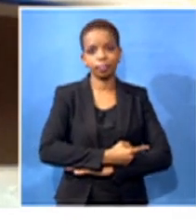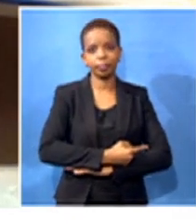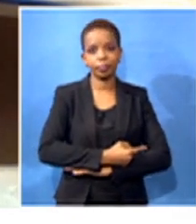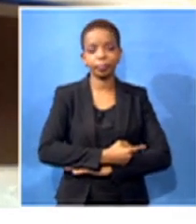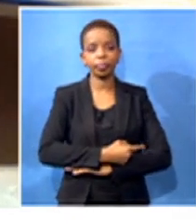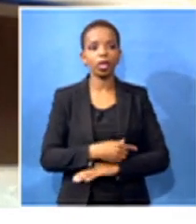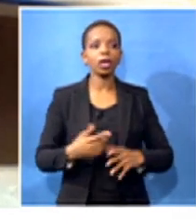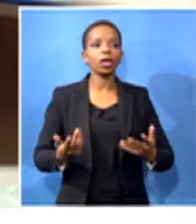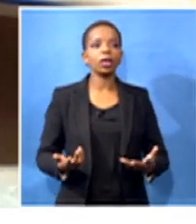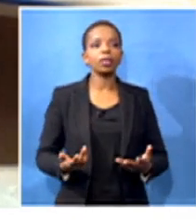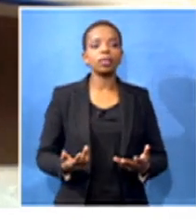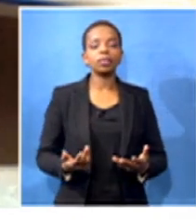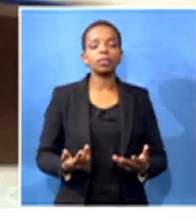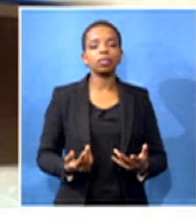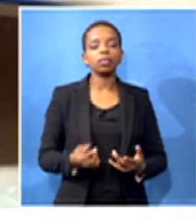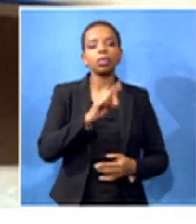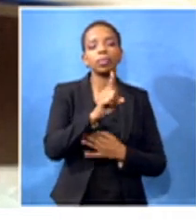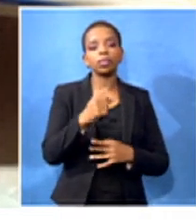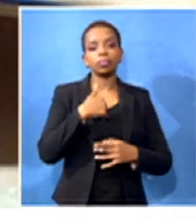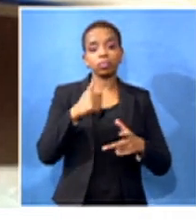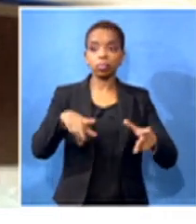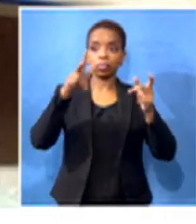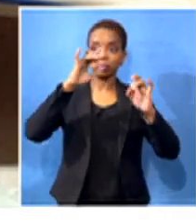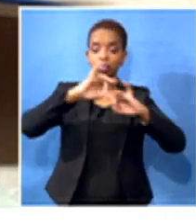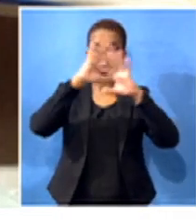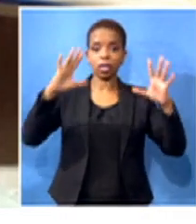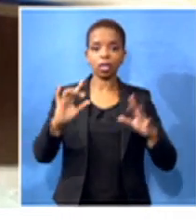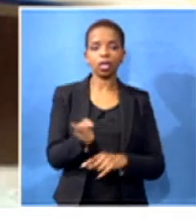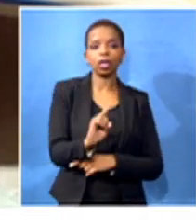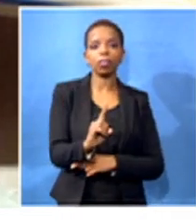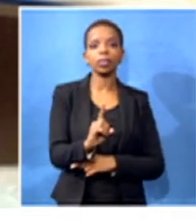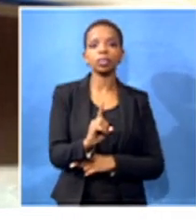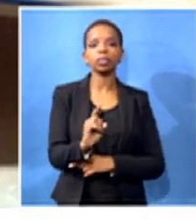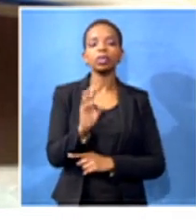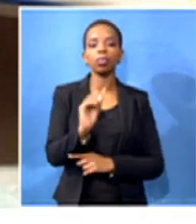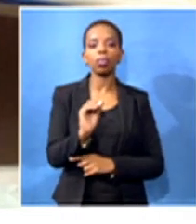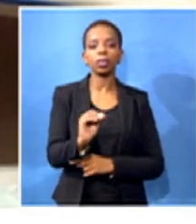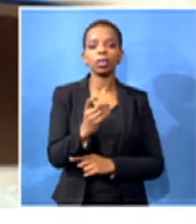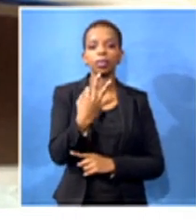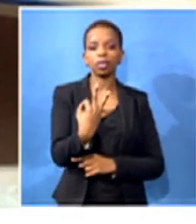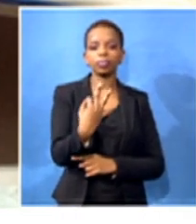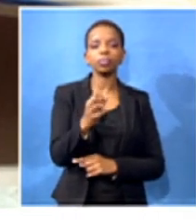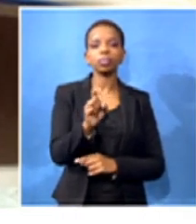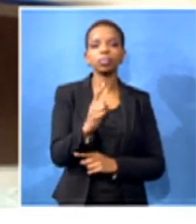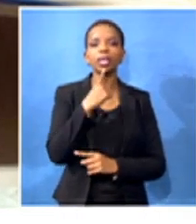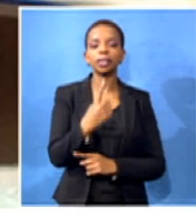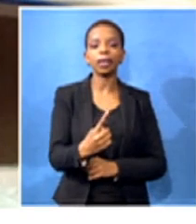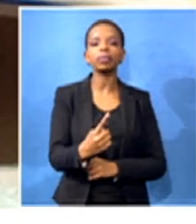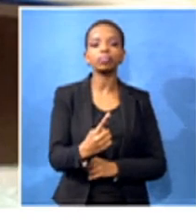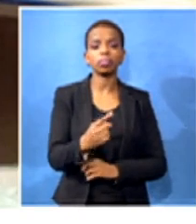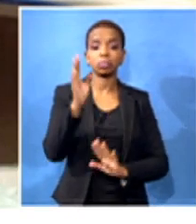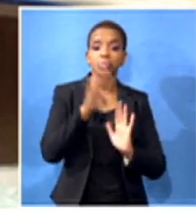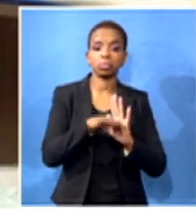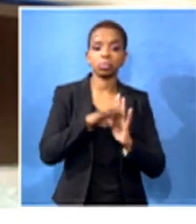And what became clear is that the three district directors were complaining that there was shortage of PPEs in